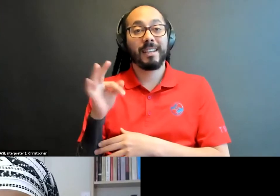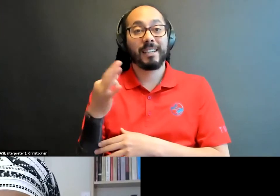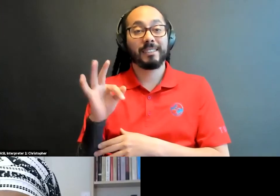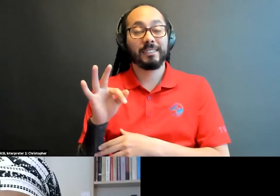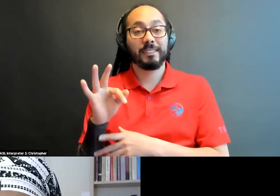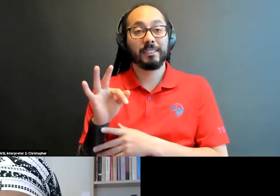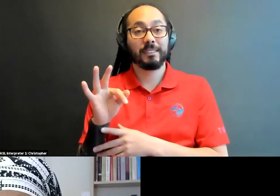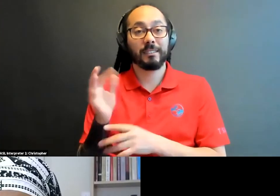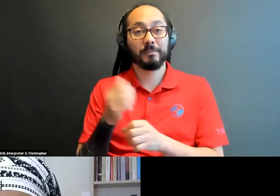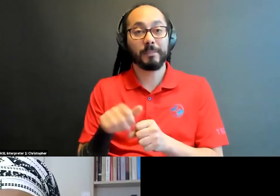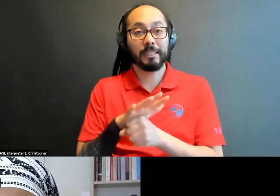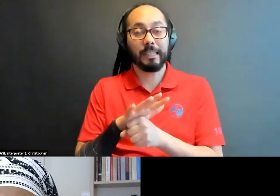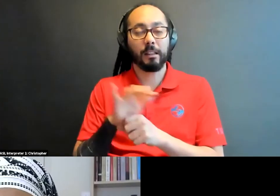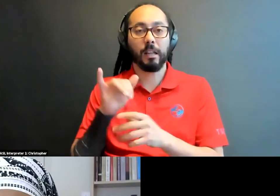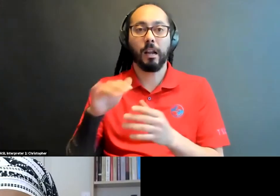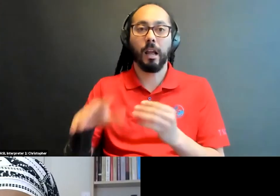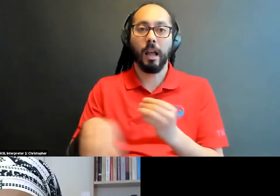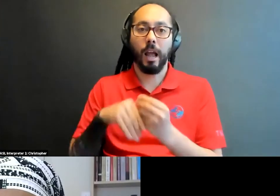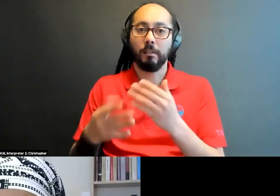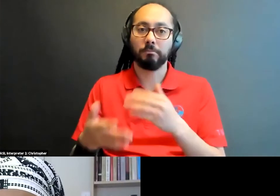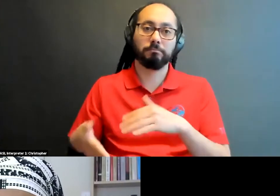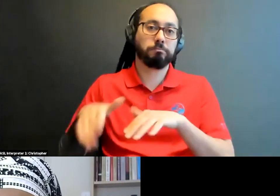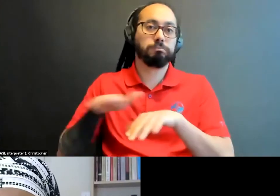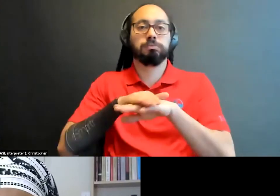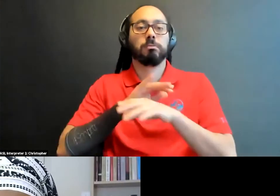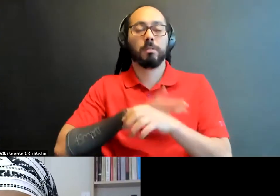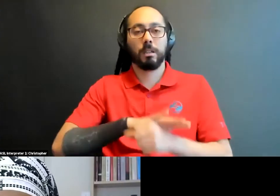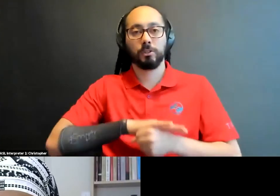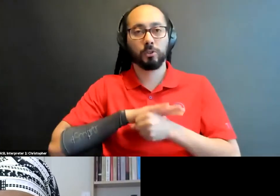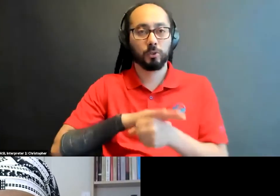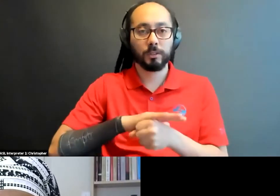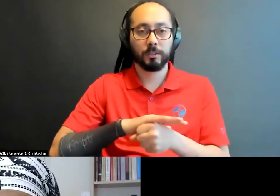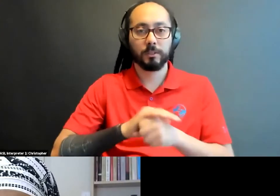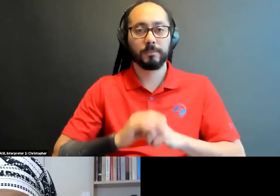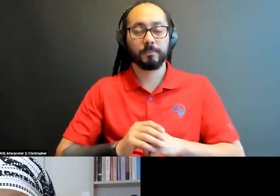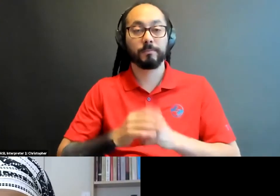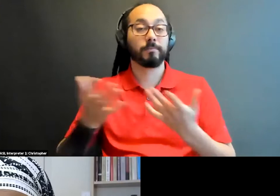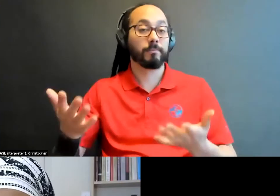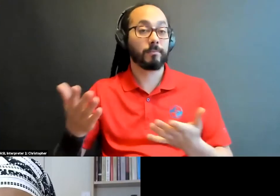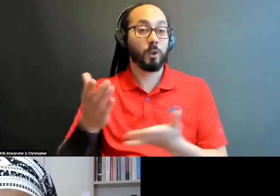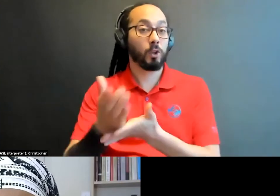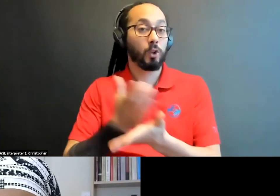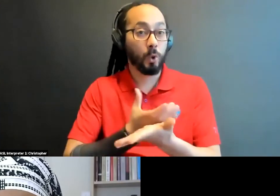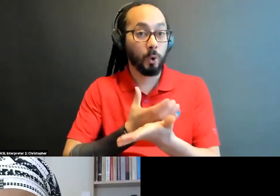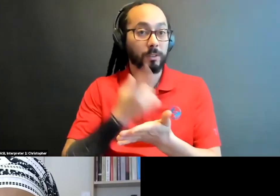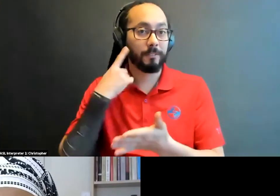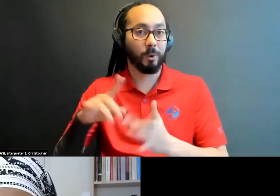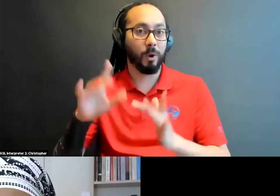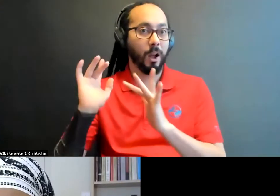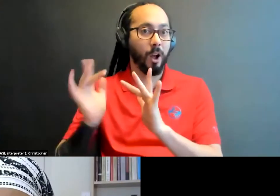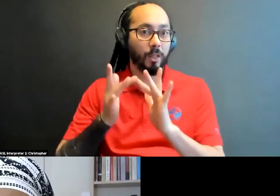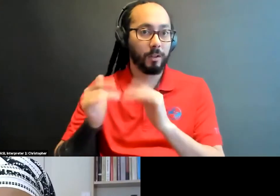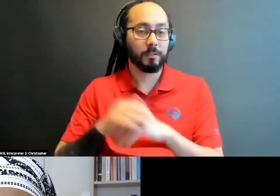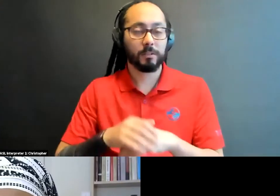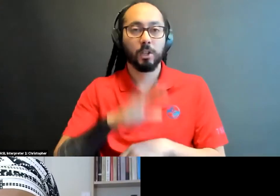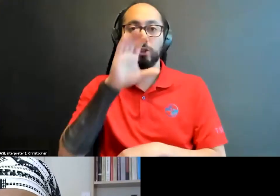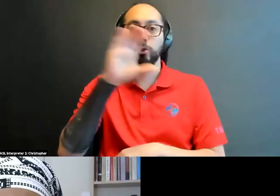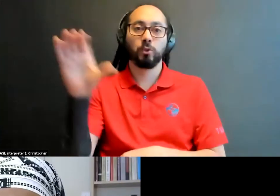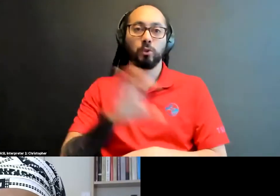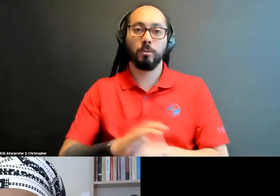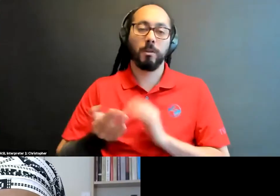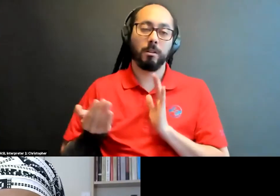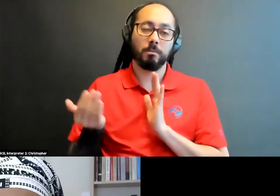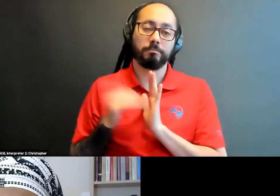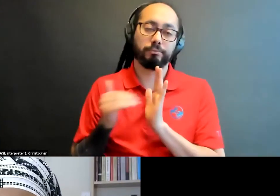to those stresses. Courses converted for online delivery, endless Zoom calls, and the